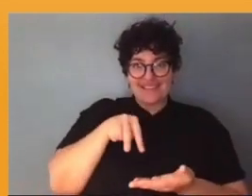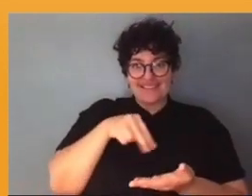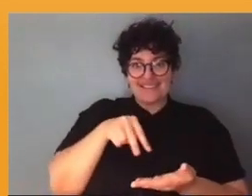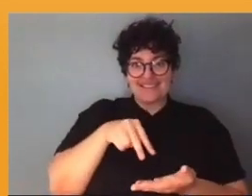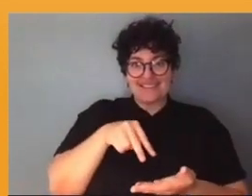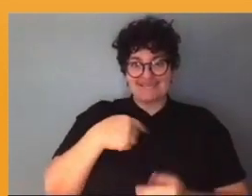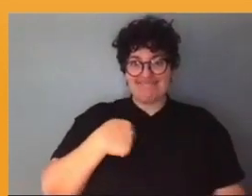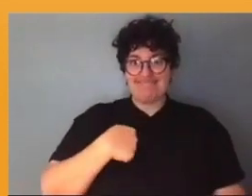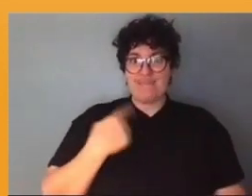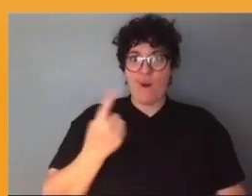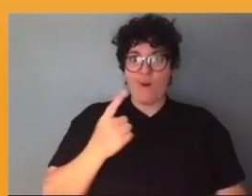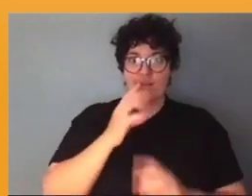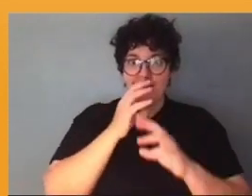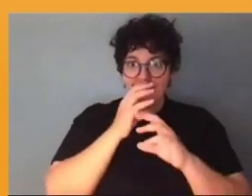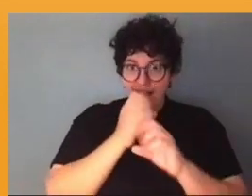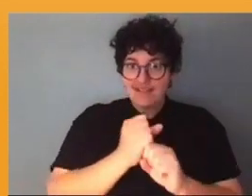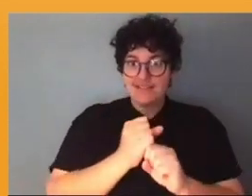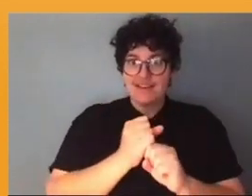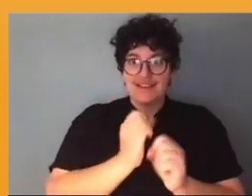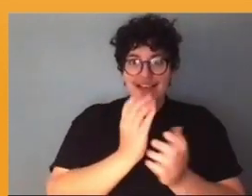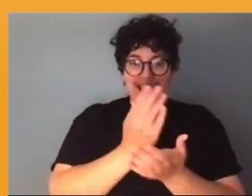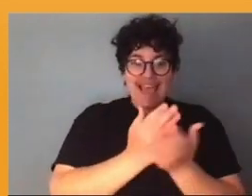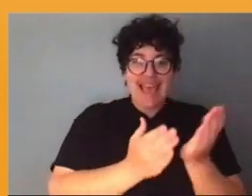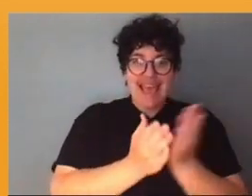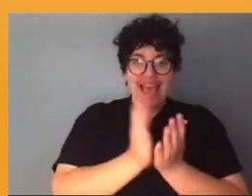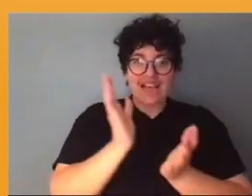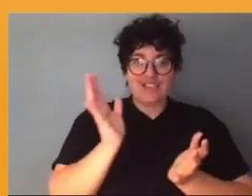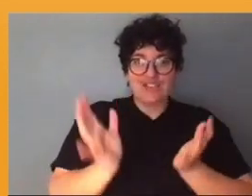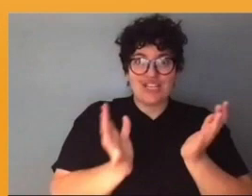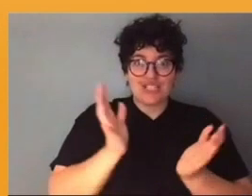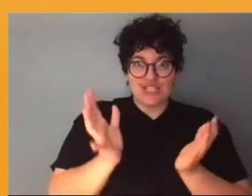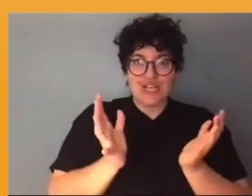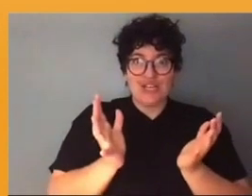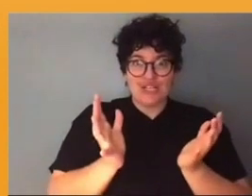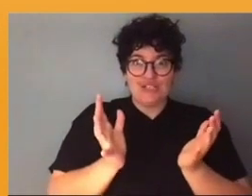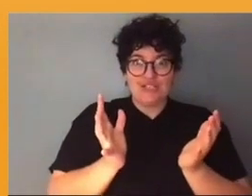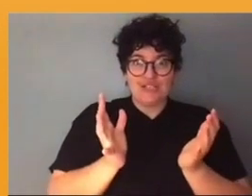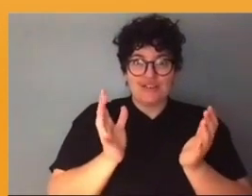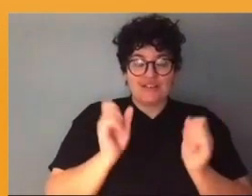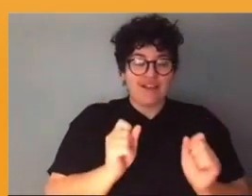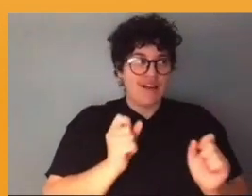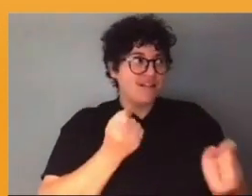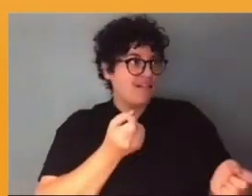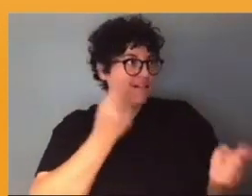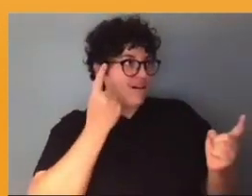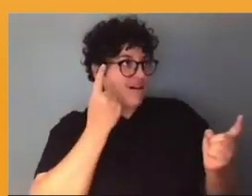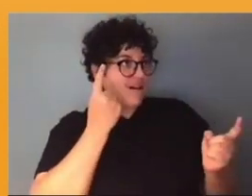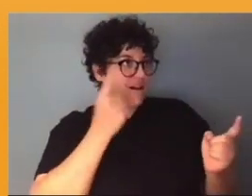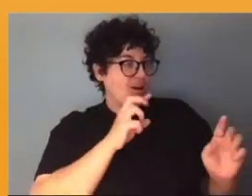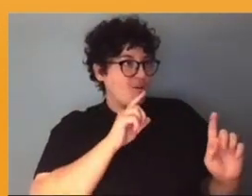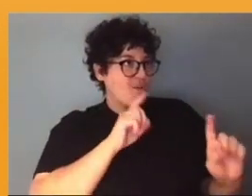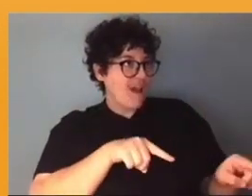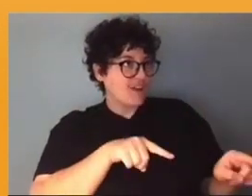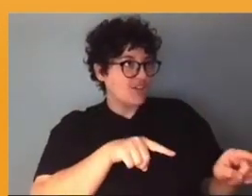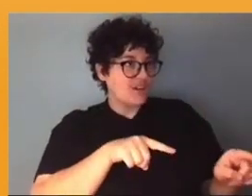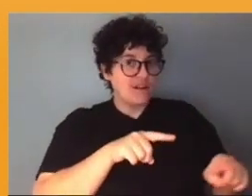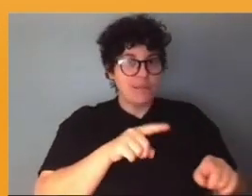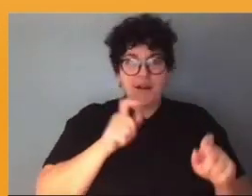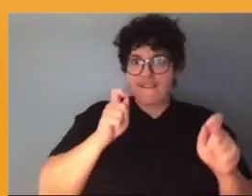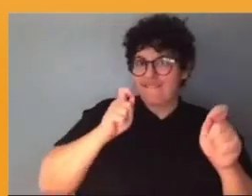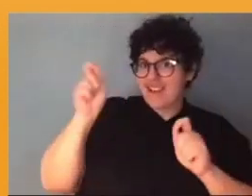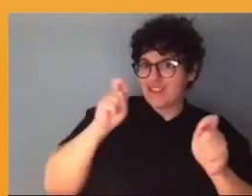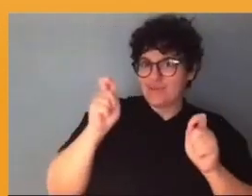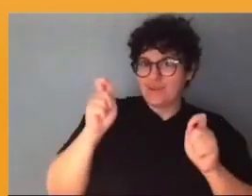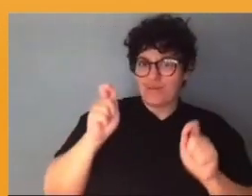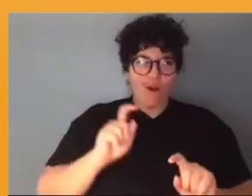how hand gestures can inspire one reaction and facial expressions can inspire another. So that diverse, you